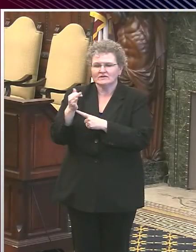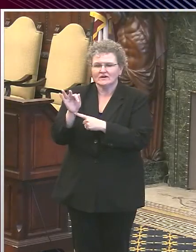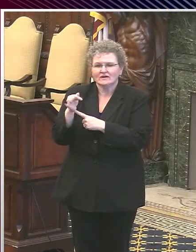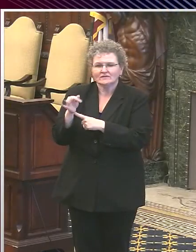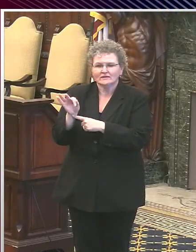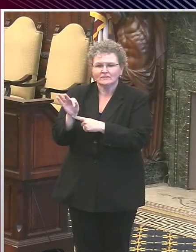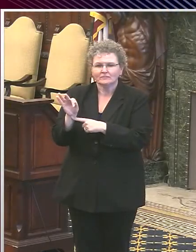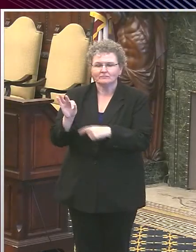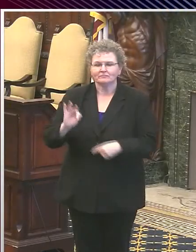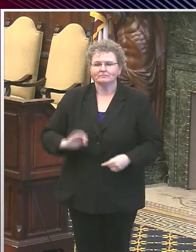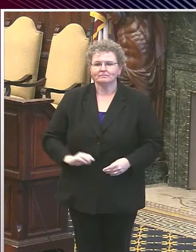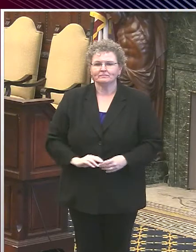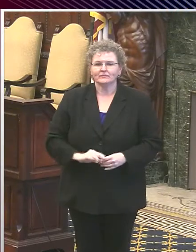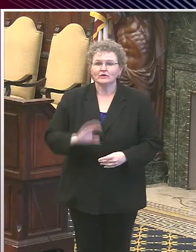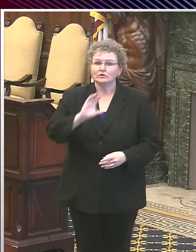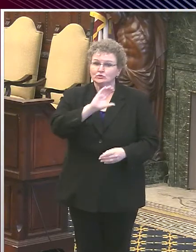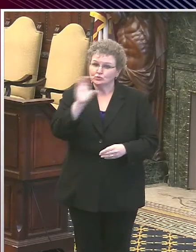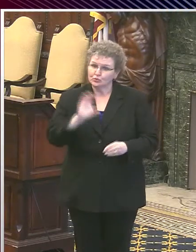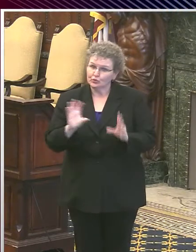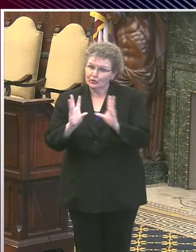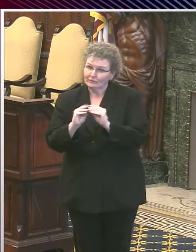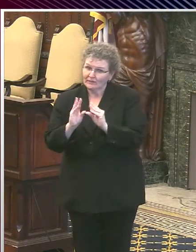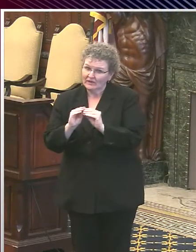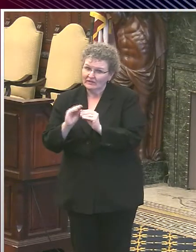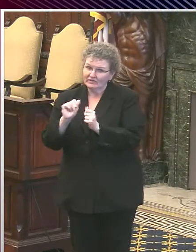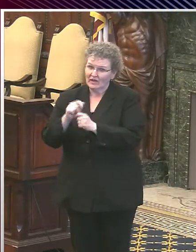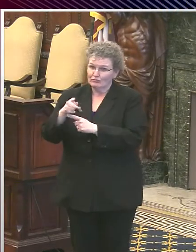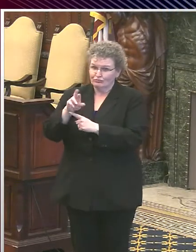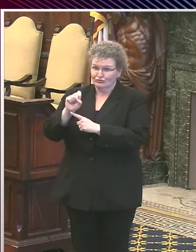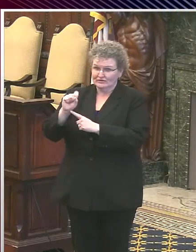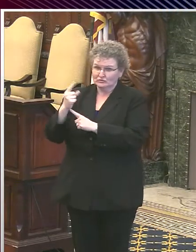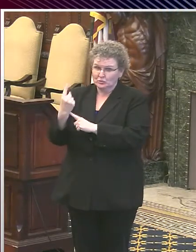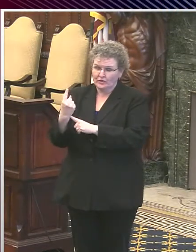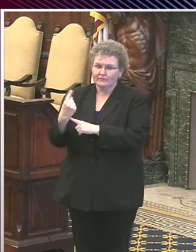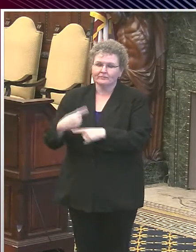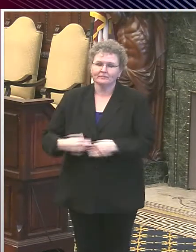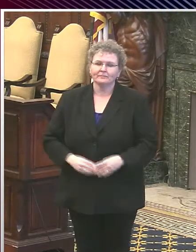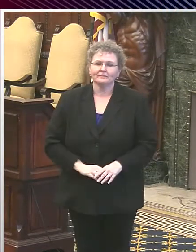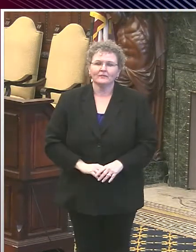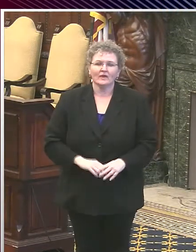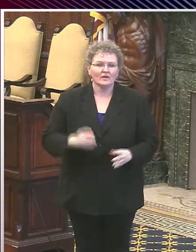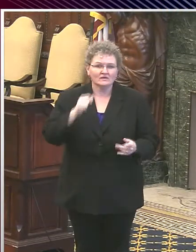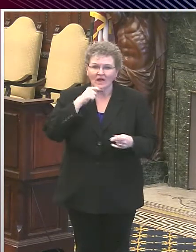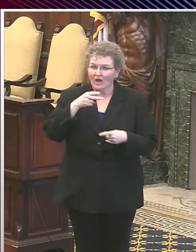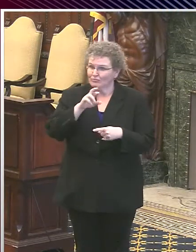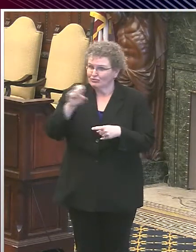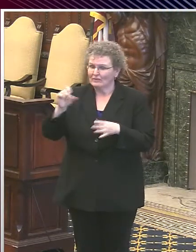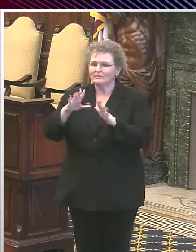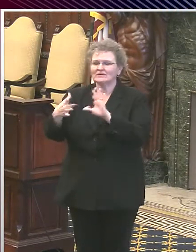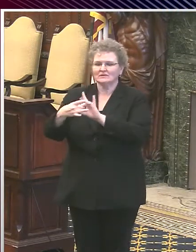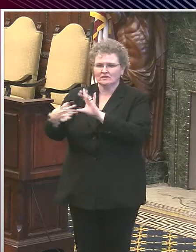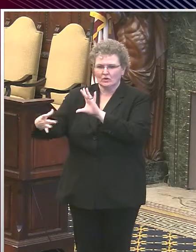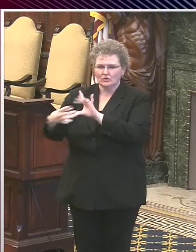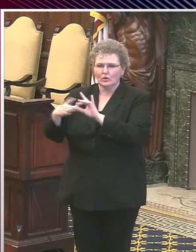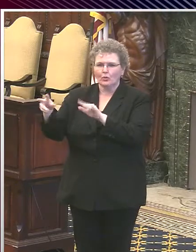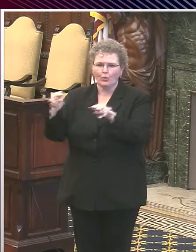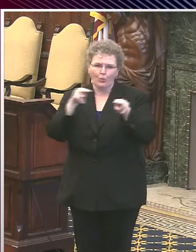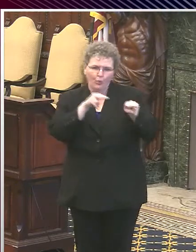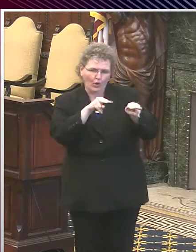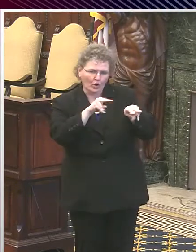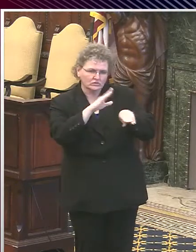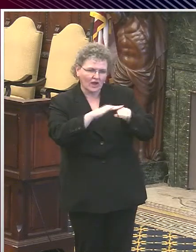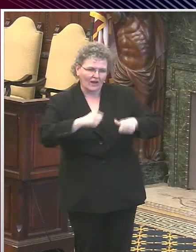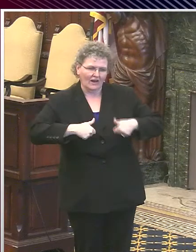that this Zoom meeting is for press only. If you're not a member of the press, you can log out and watch on one of the live